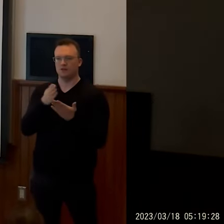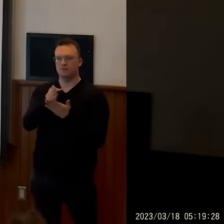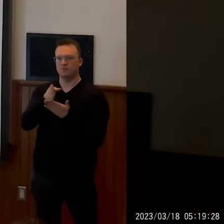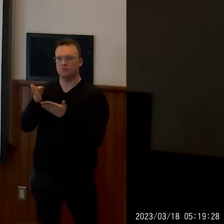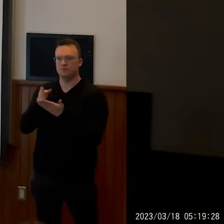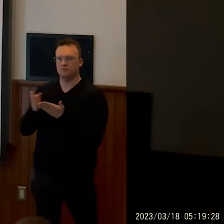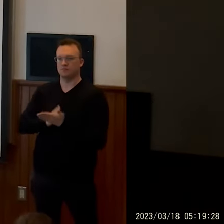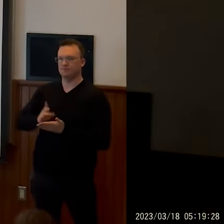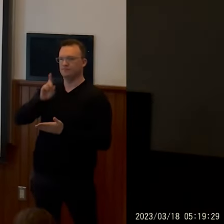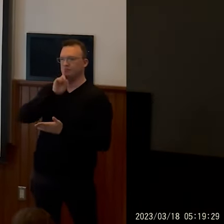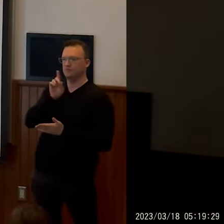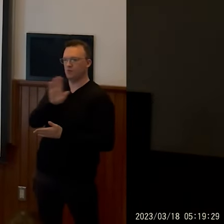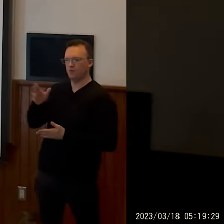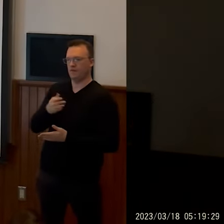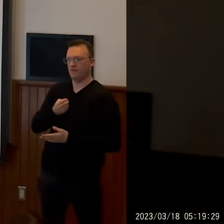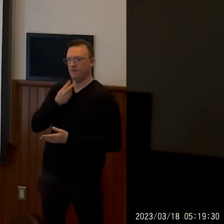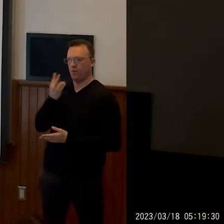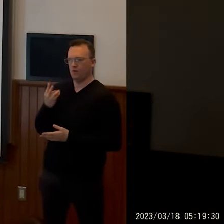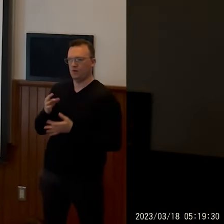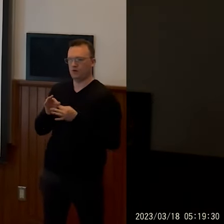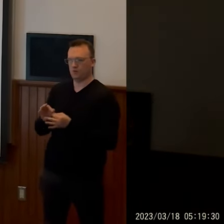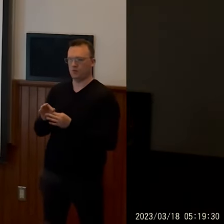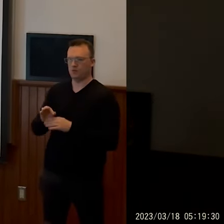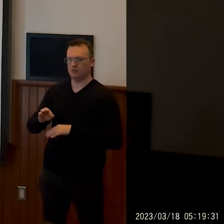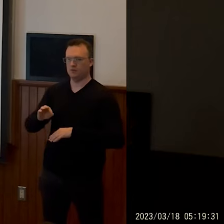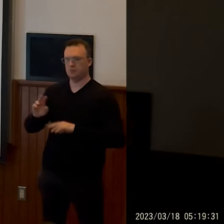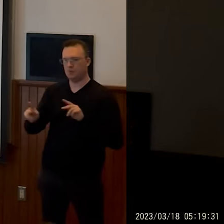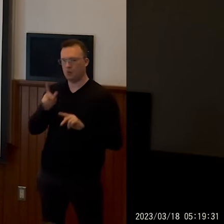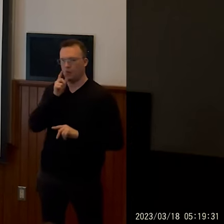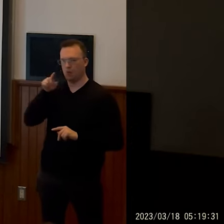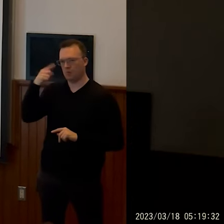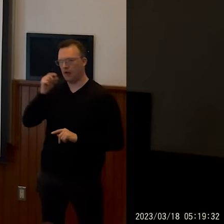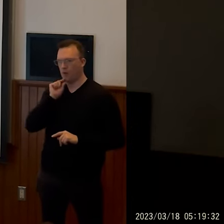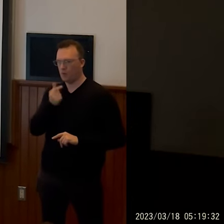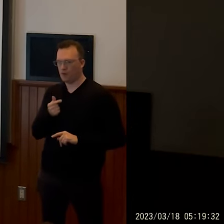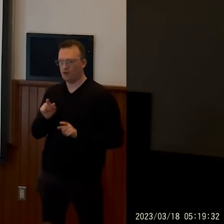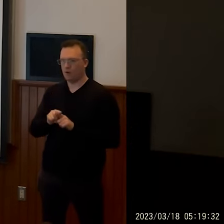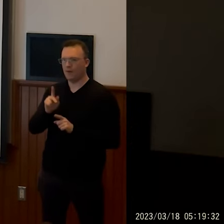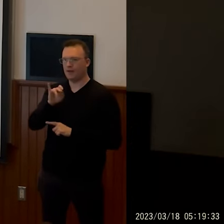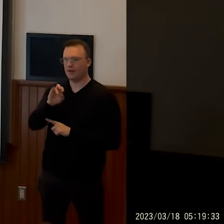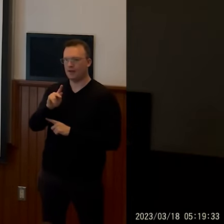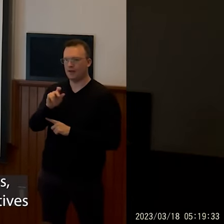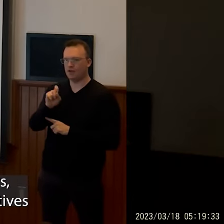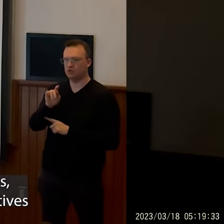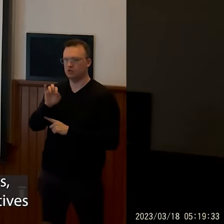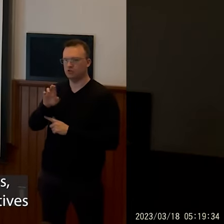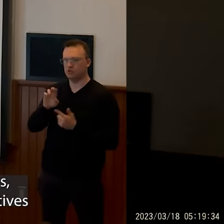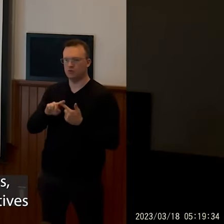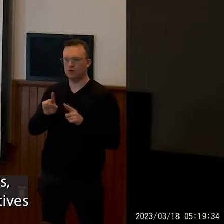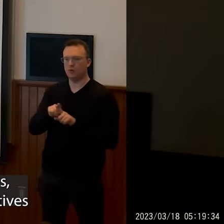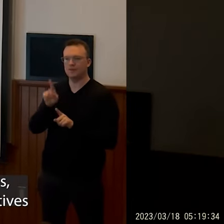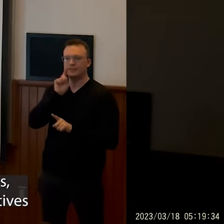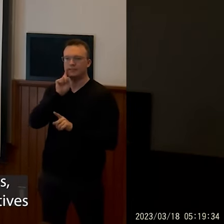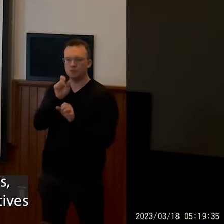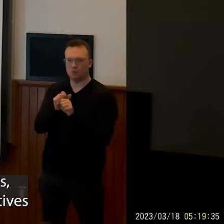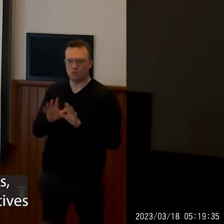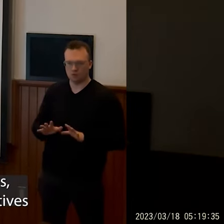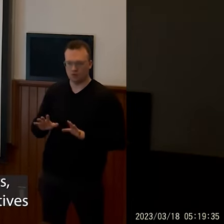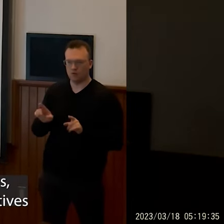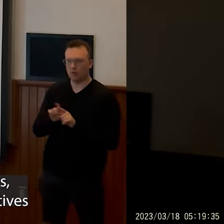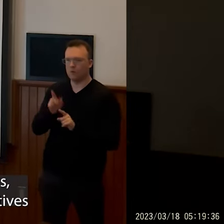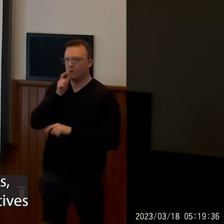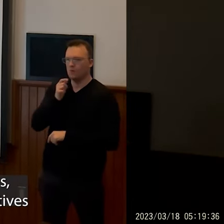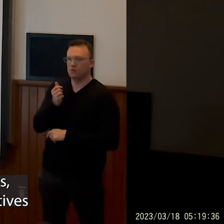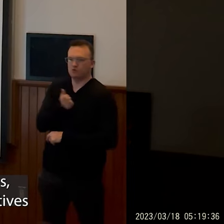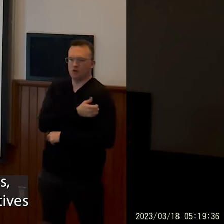don't hear the voices of. Then your folks are Black and queer and kinksters and sex workers and drug takers. There are